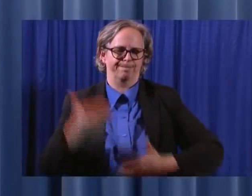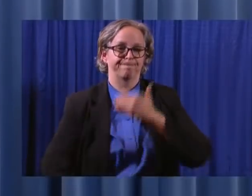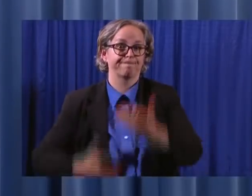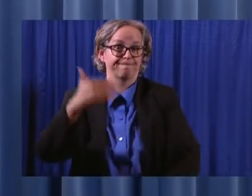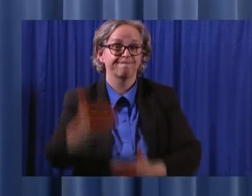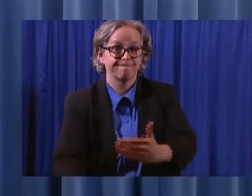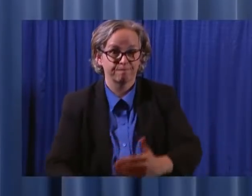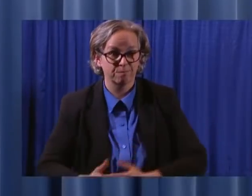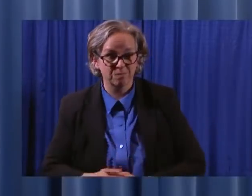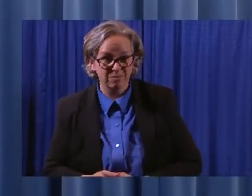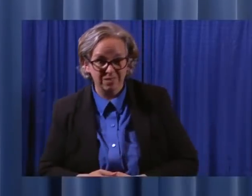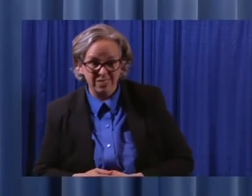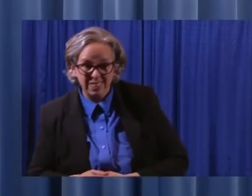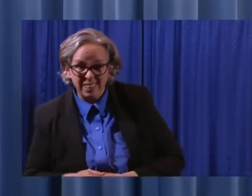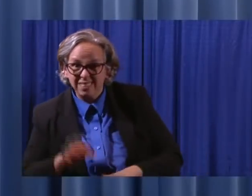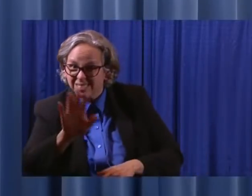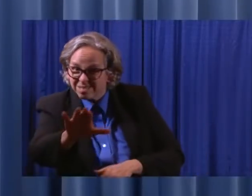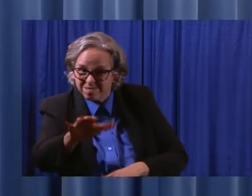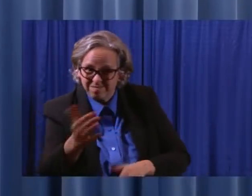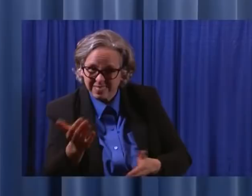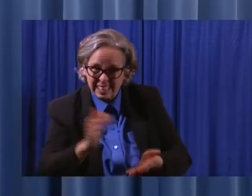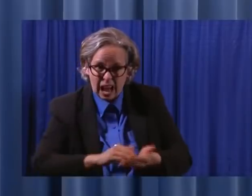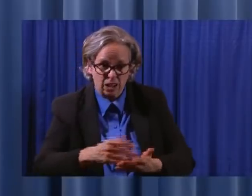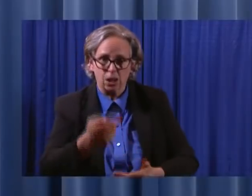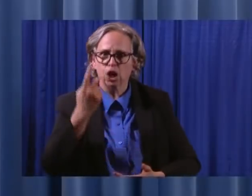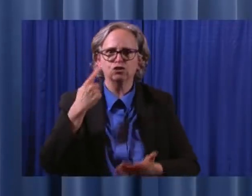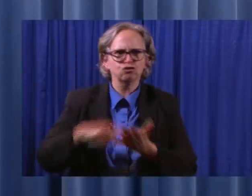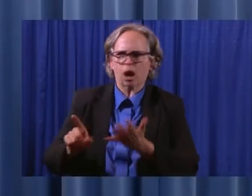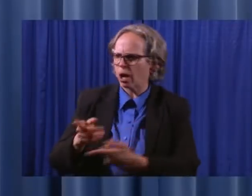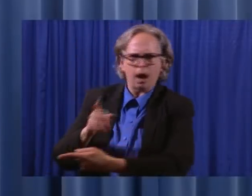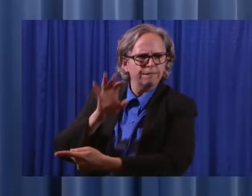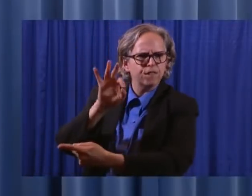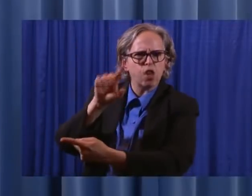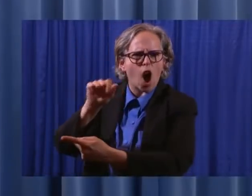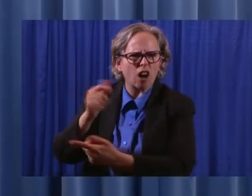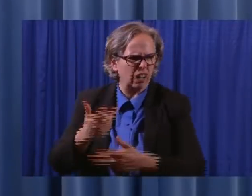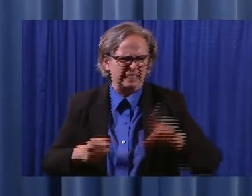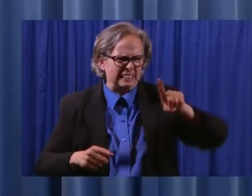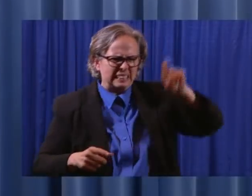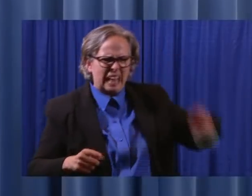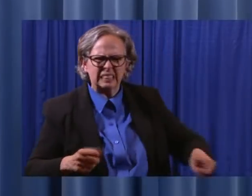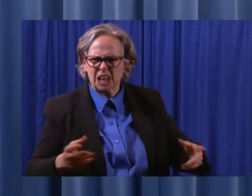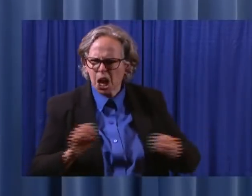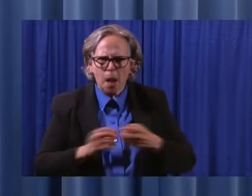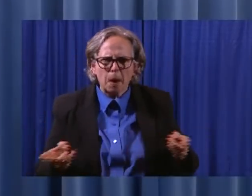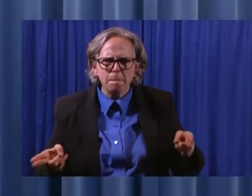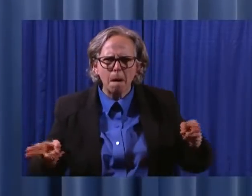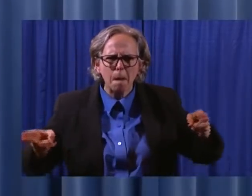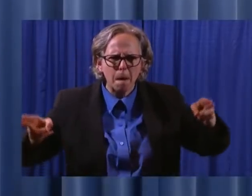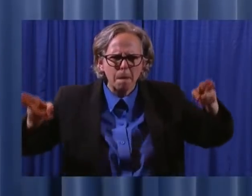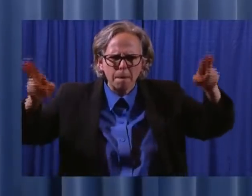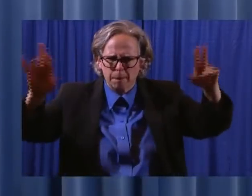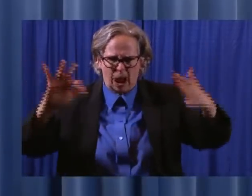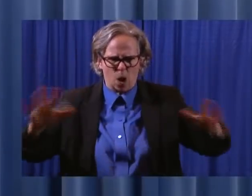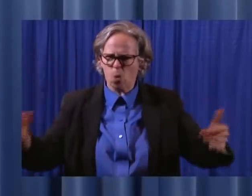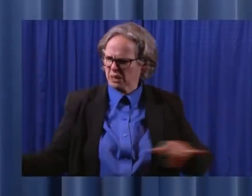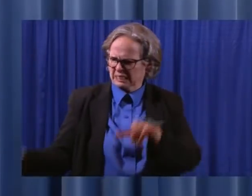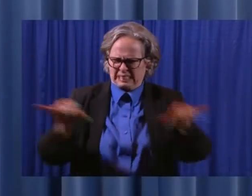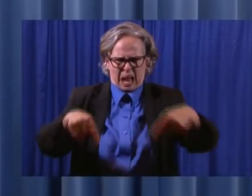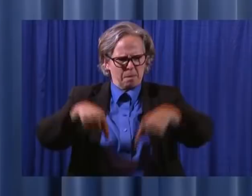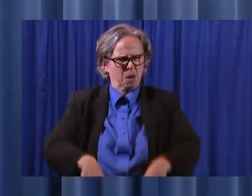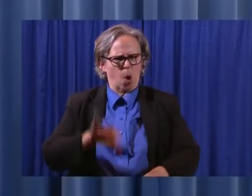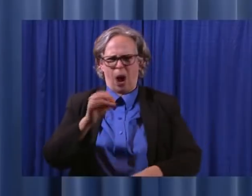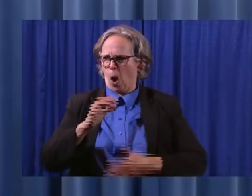We're seeing what's going on in Florida. We're seeing what's going on in Texas. We do not want that to be our future. Should